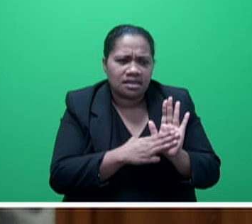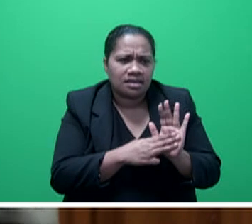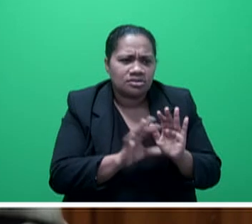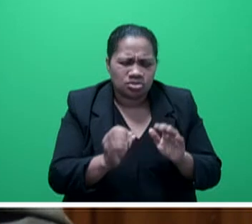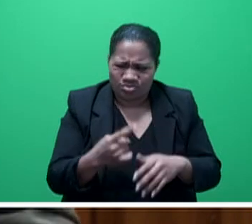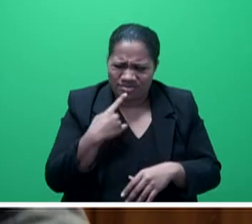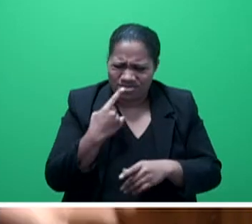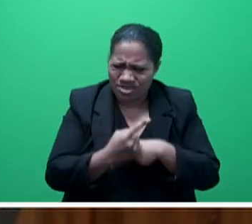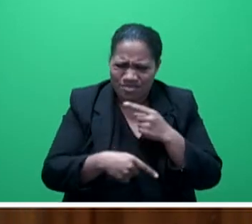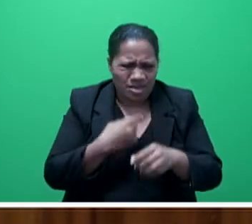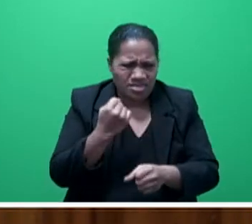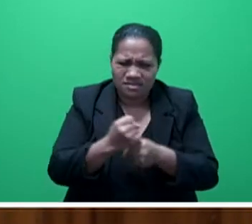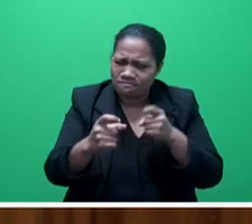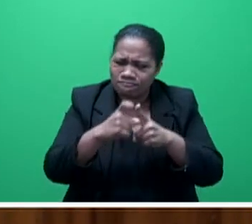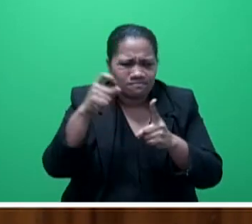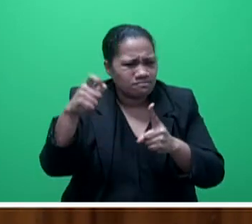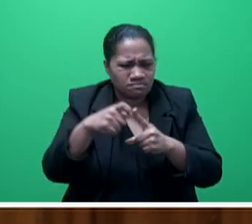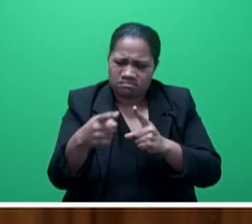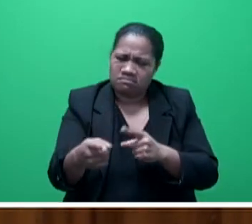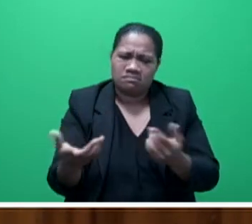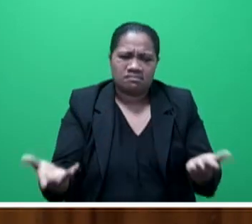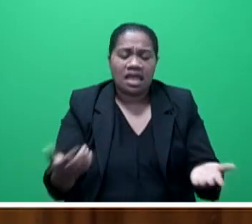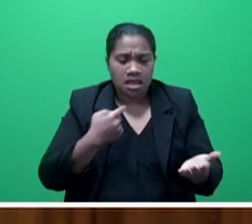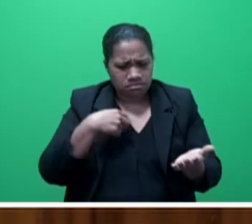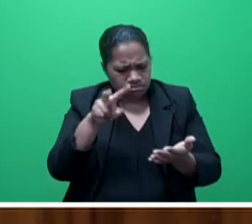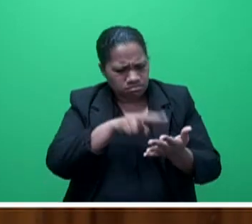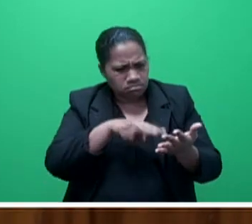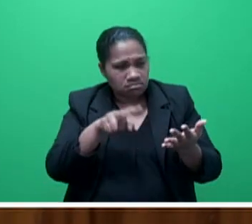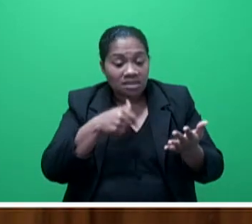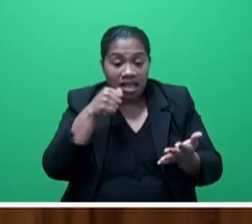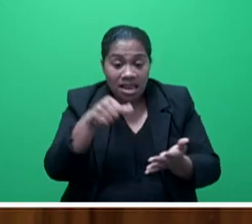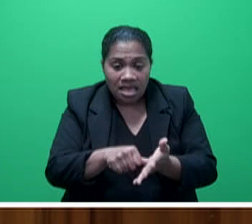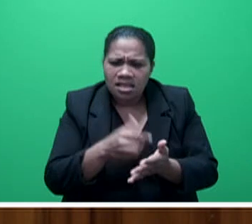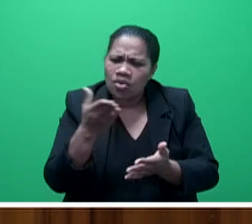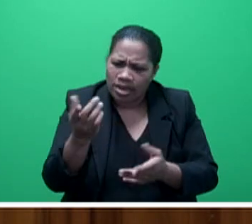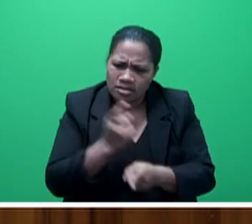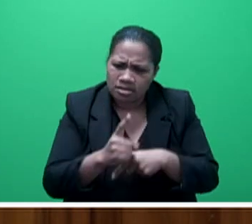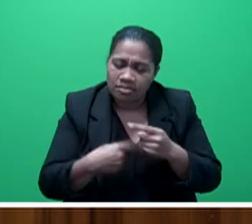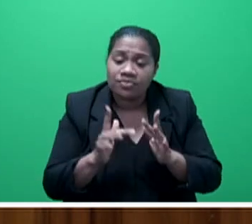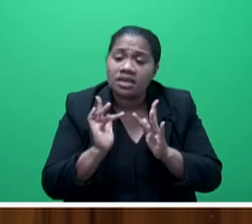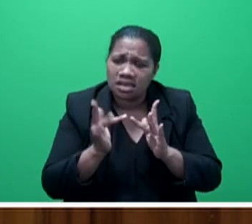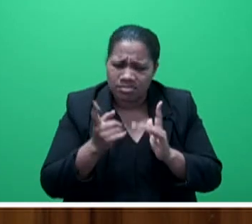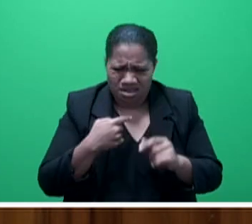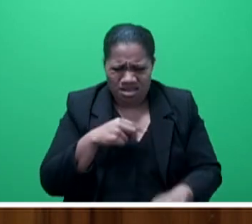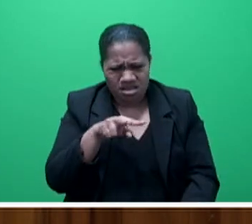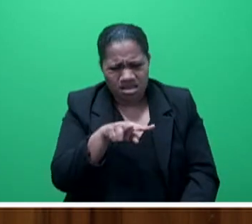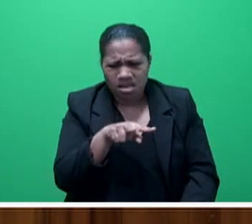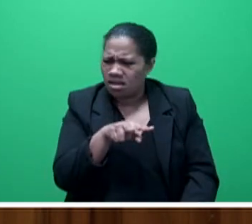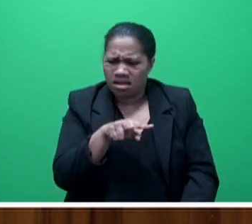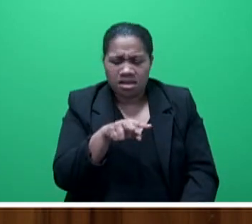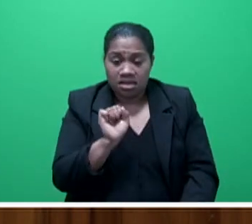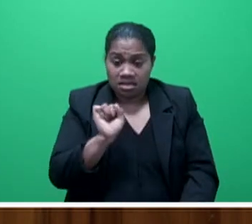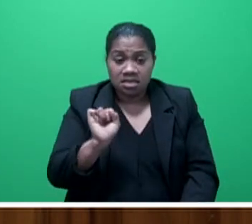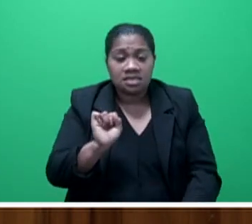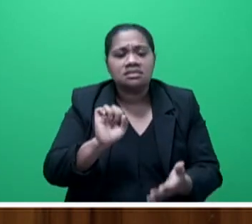GDP. I have read the letter that he's talking about, the email, and I don't see anything. He's interpreting these